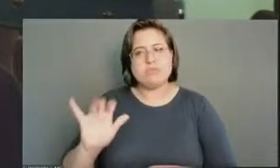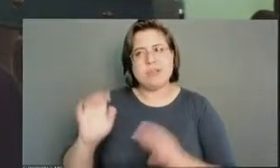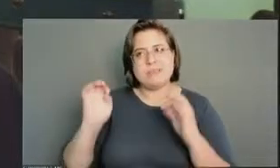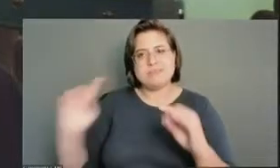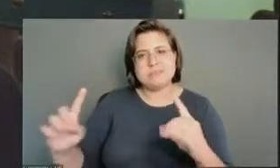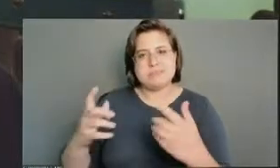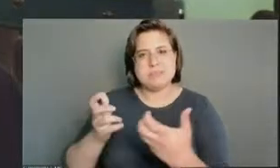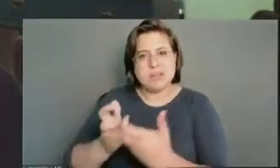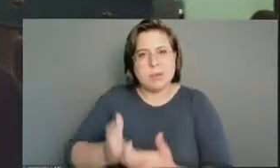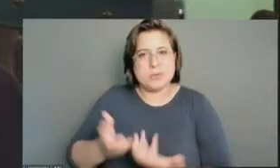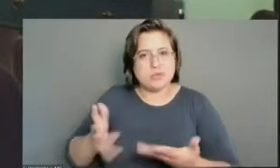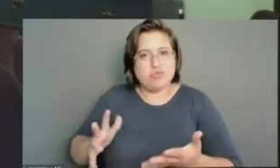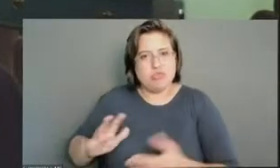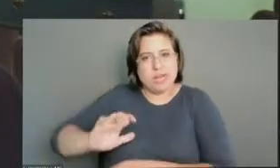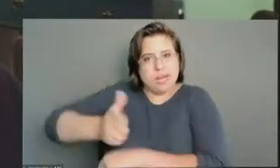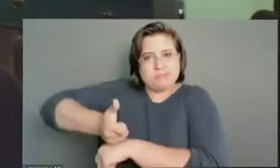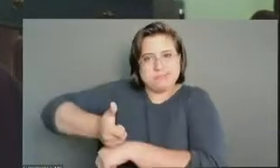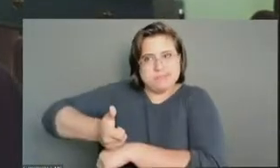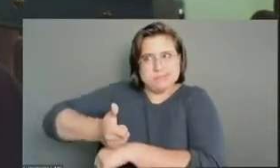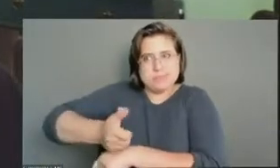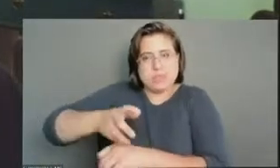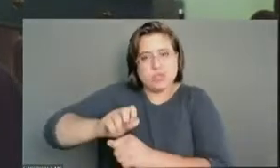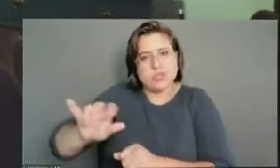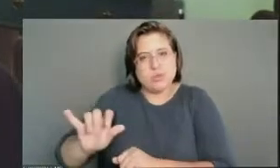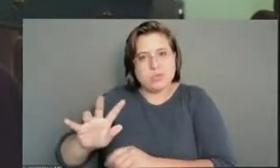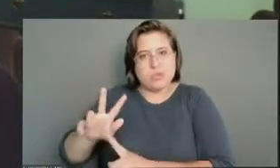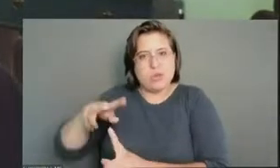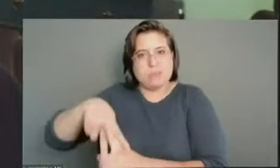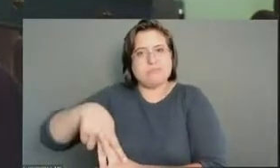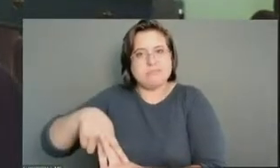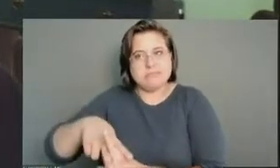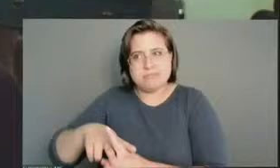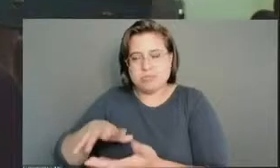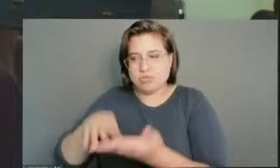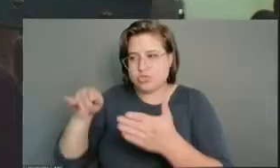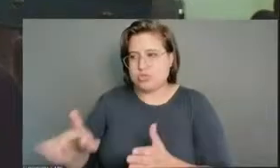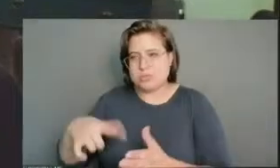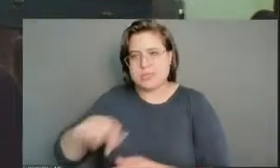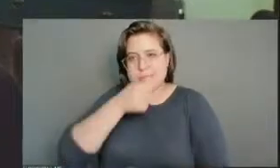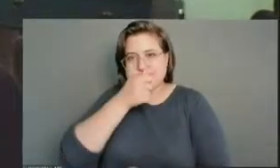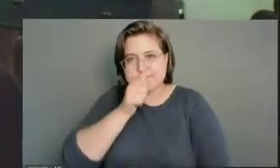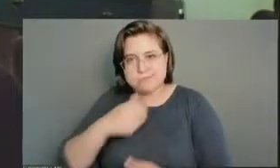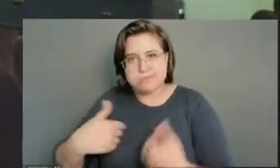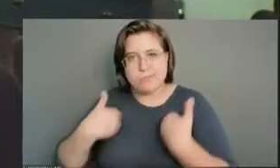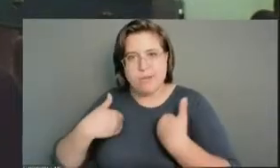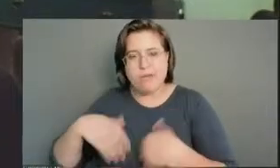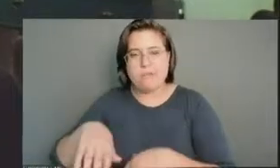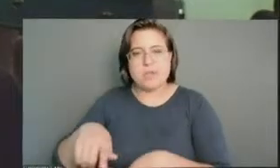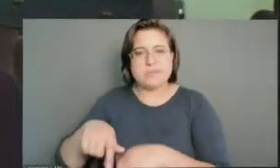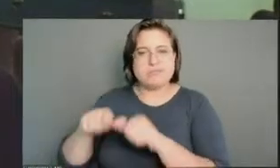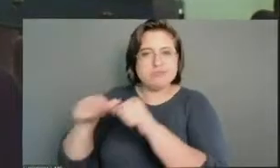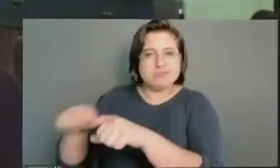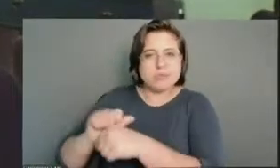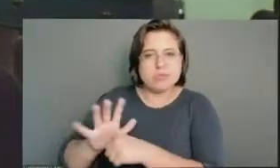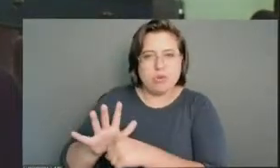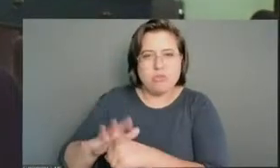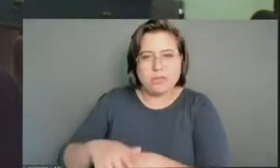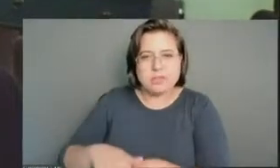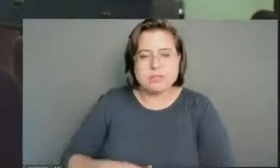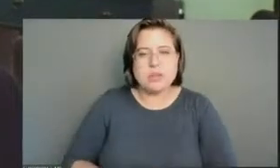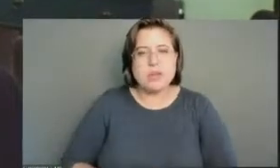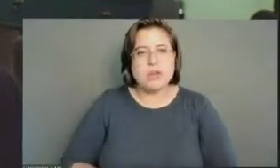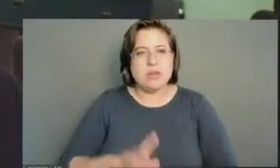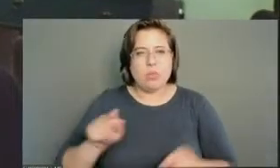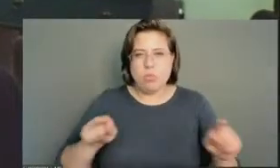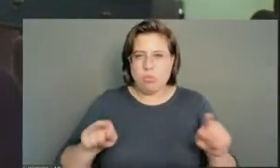accommodations that could be provided to students that are suffering with long COVID. So I really appreciate the